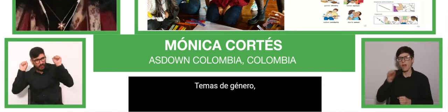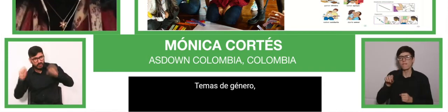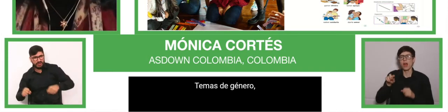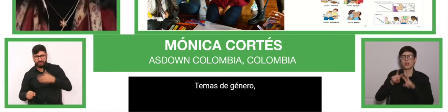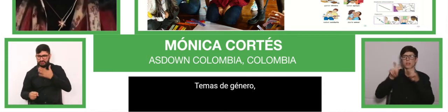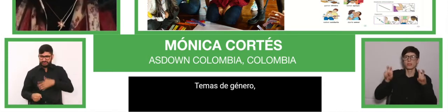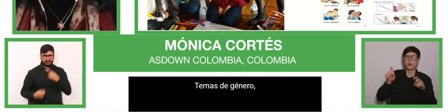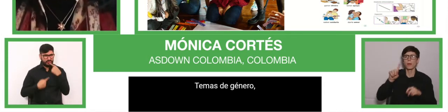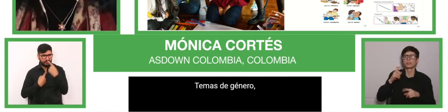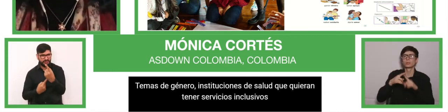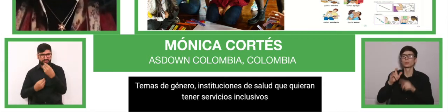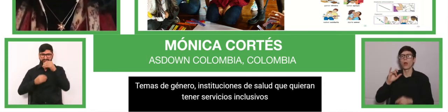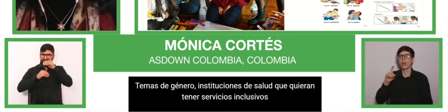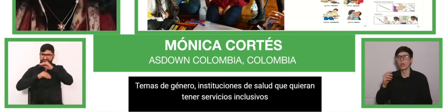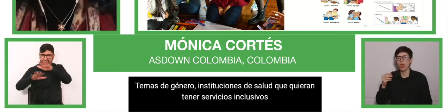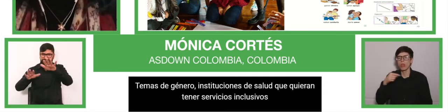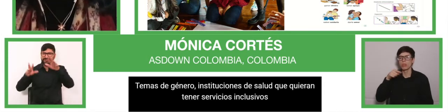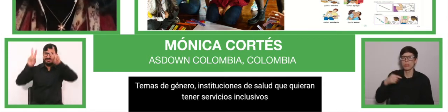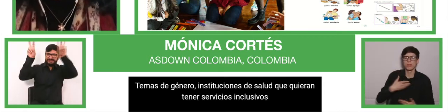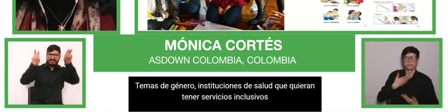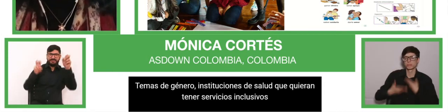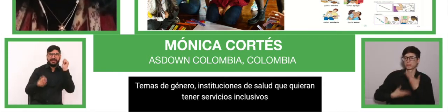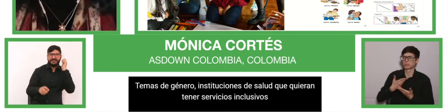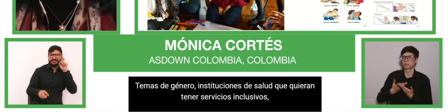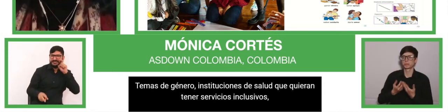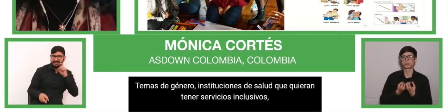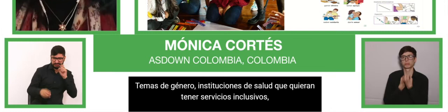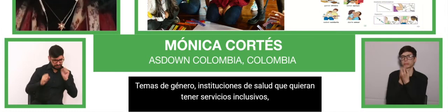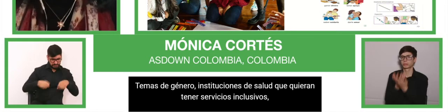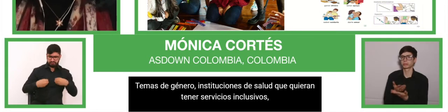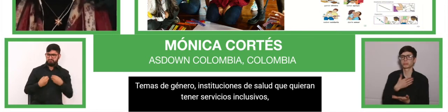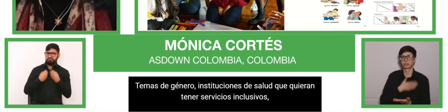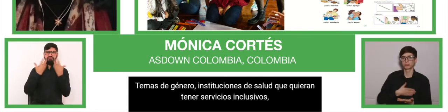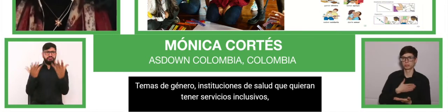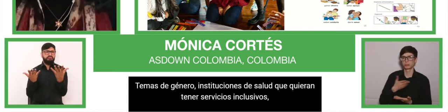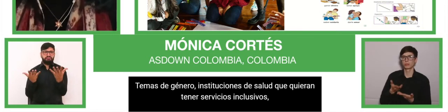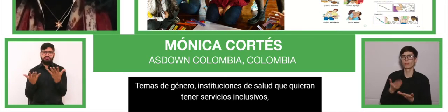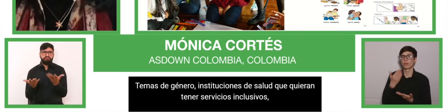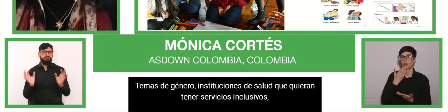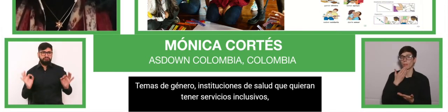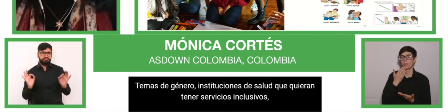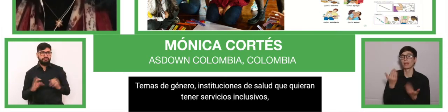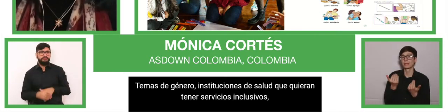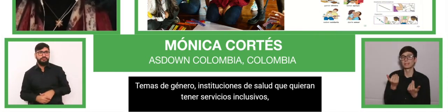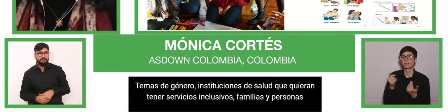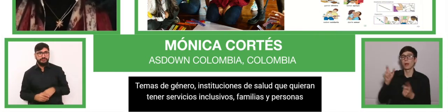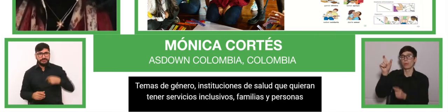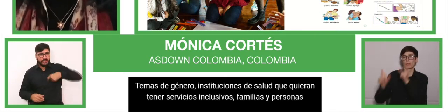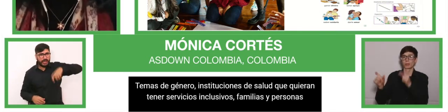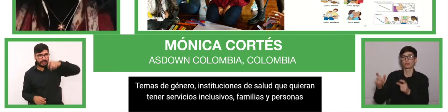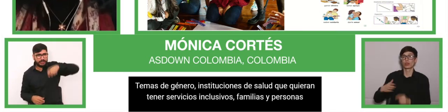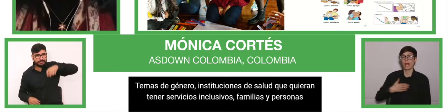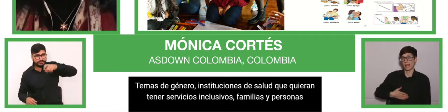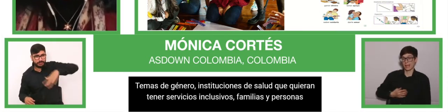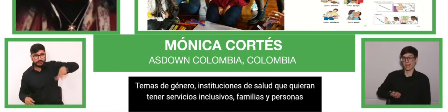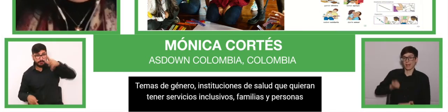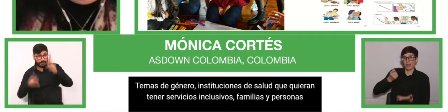and finally, donors that want to invest in the replication and strengthening of this practice.